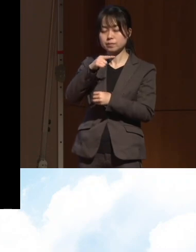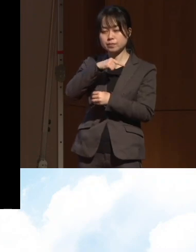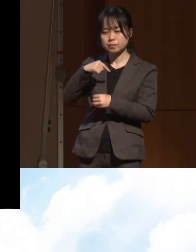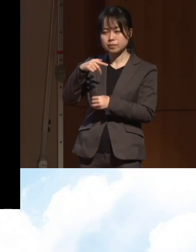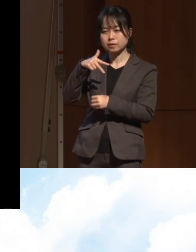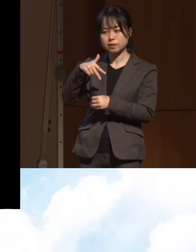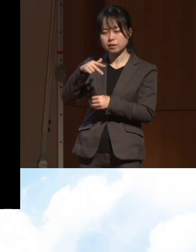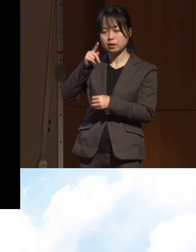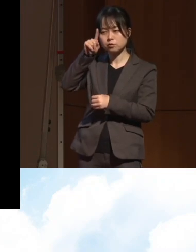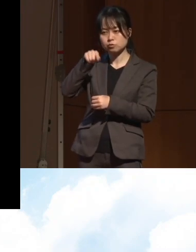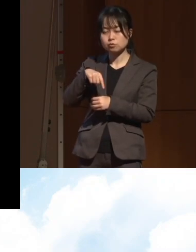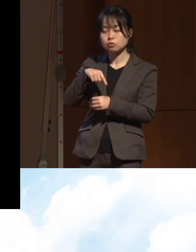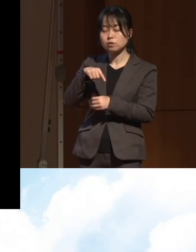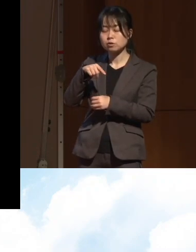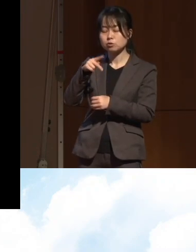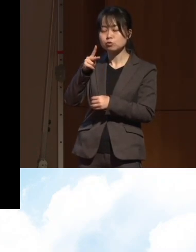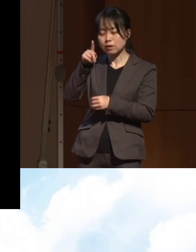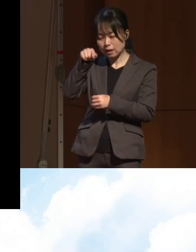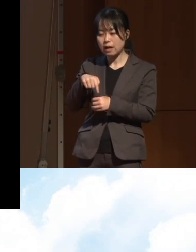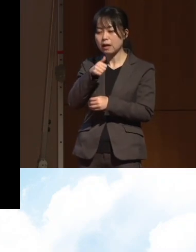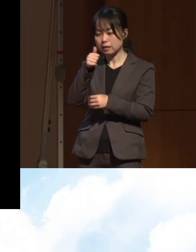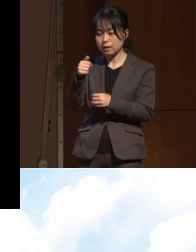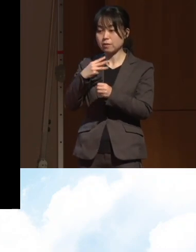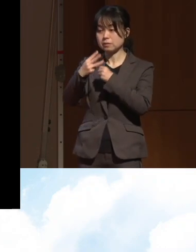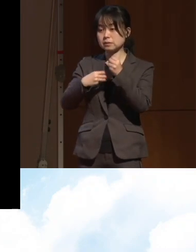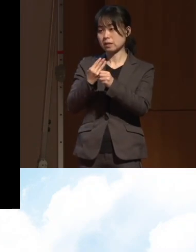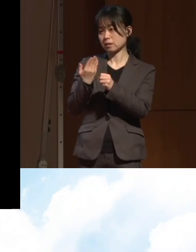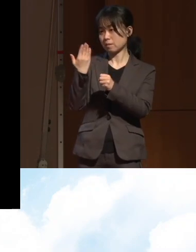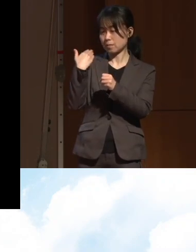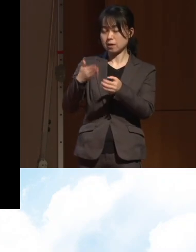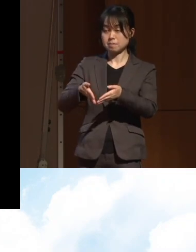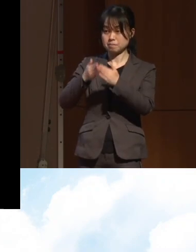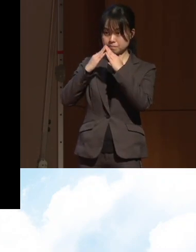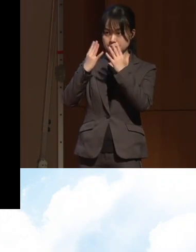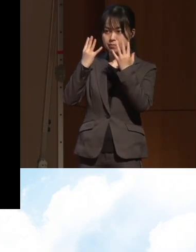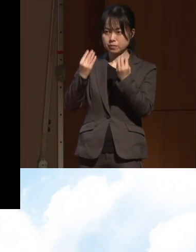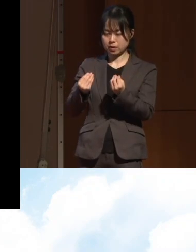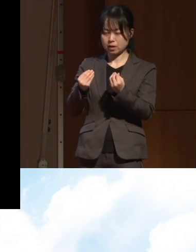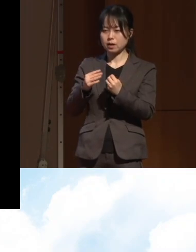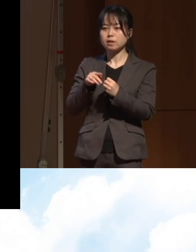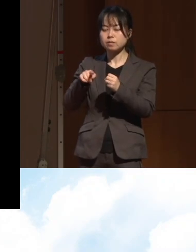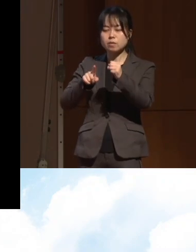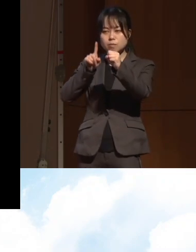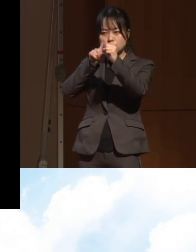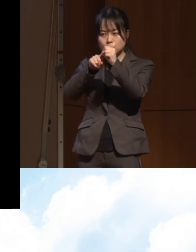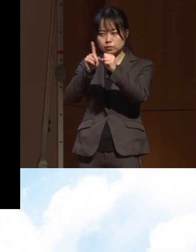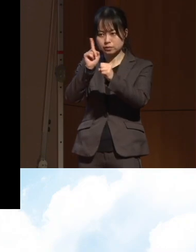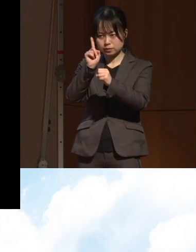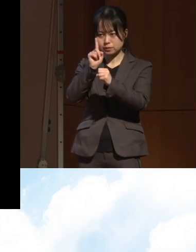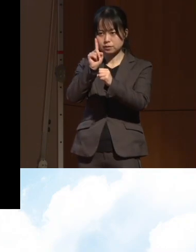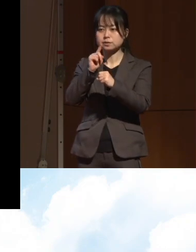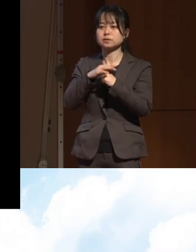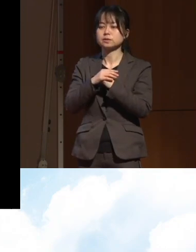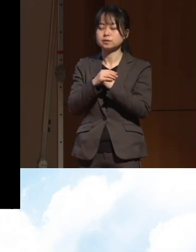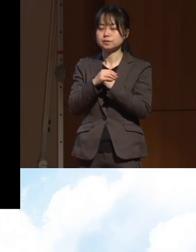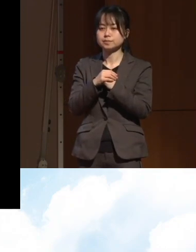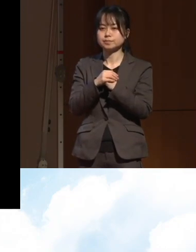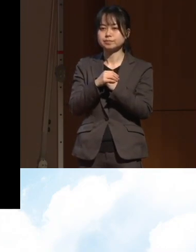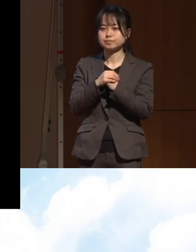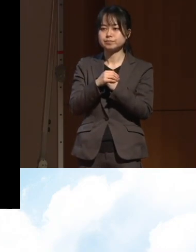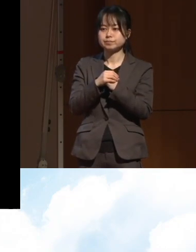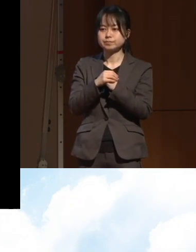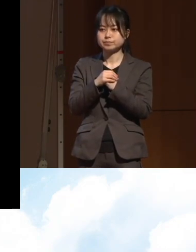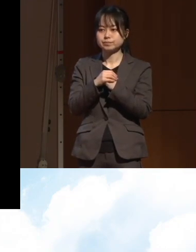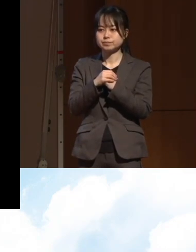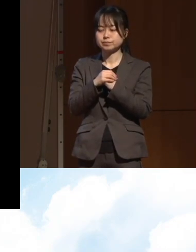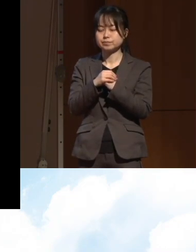here, SCADA aimed to create vaccines smoothly and effectively to save people